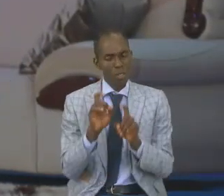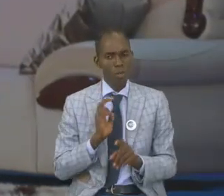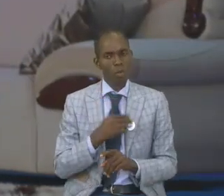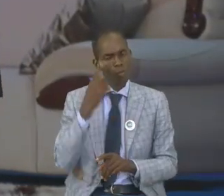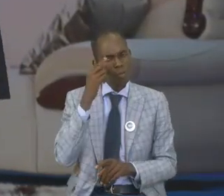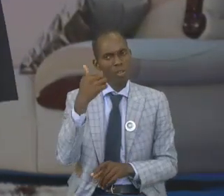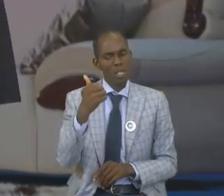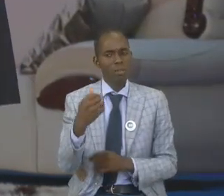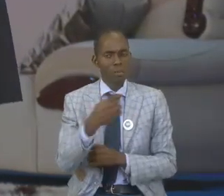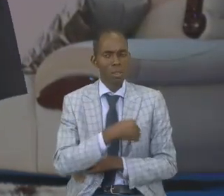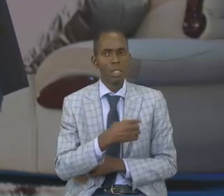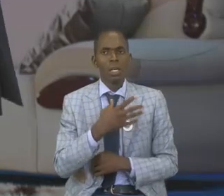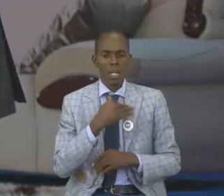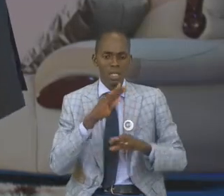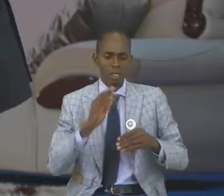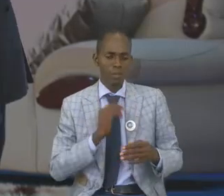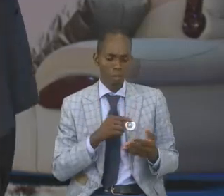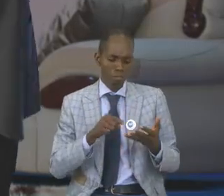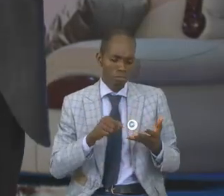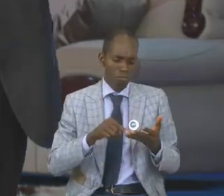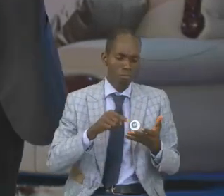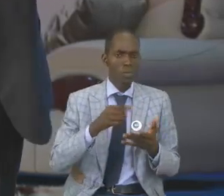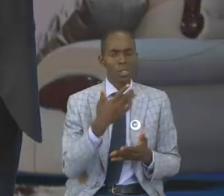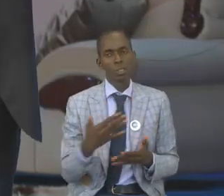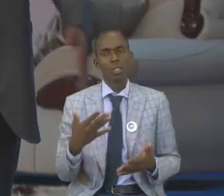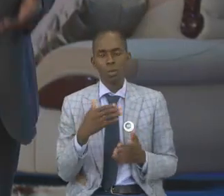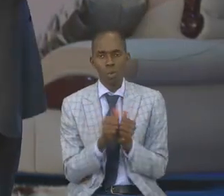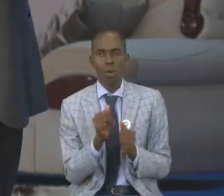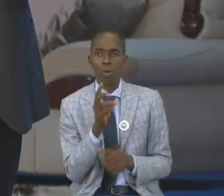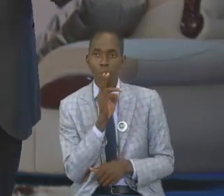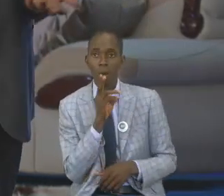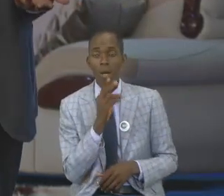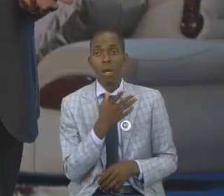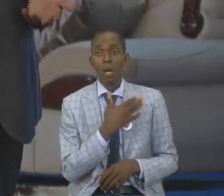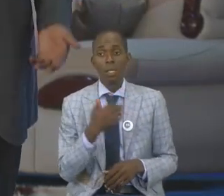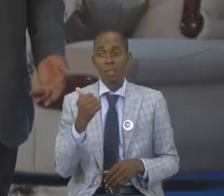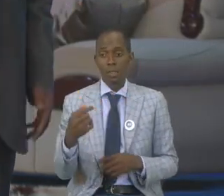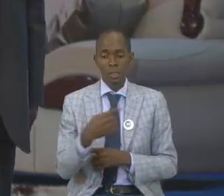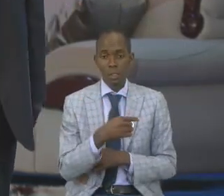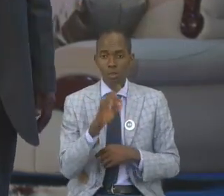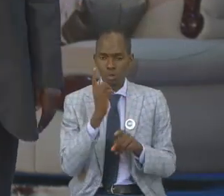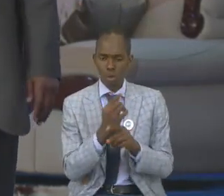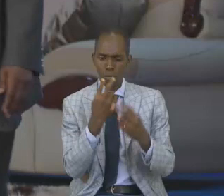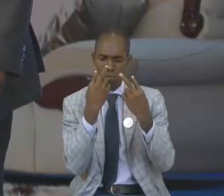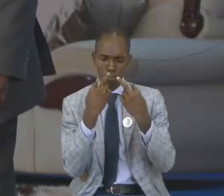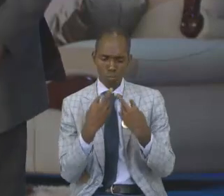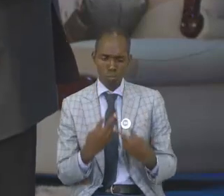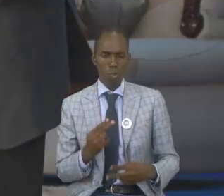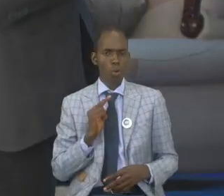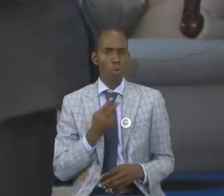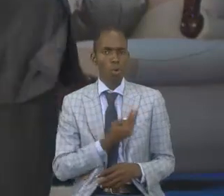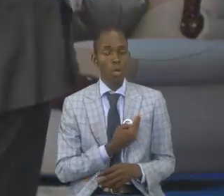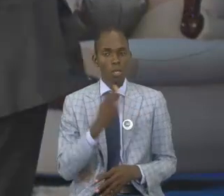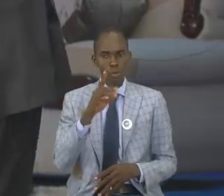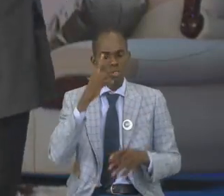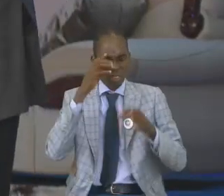us beans and water. And then at the end of 10 days, look at our countenances and then you can take the